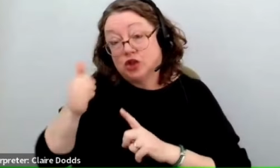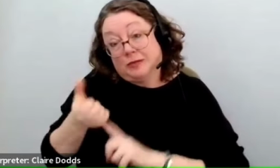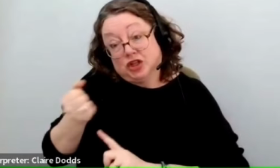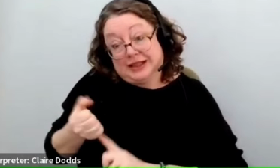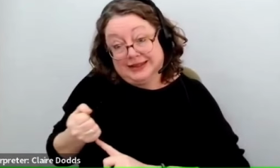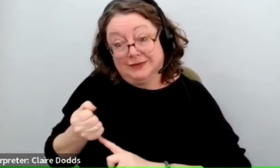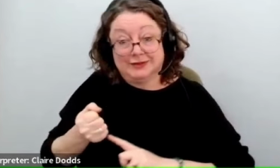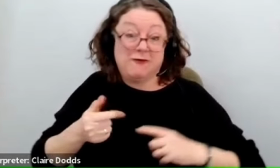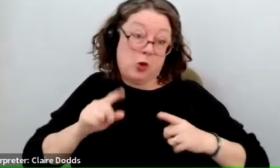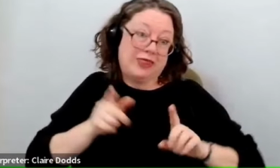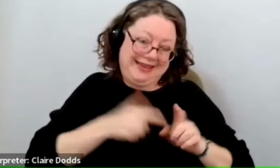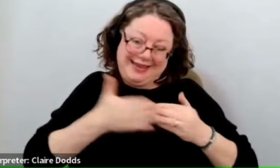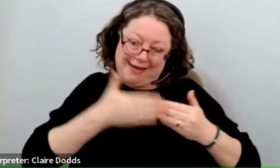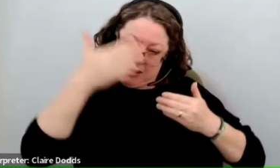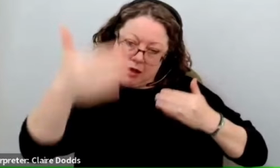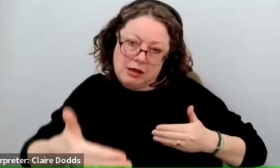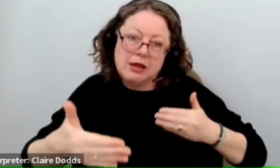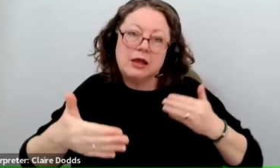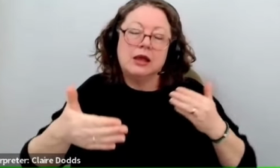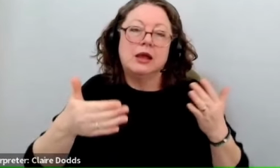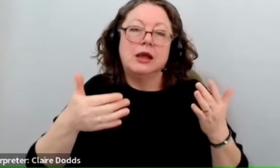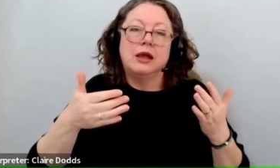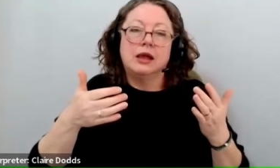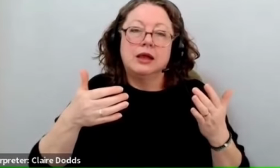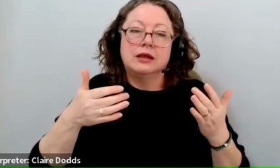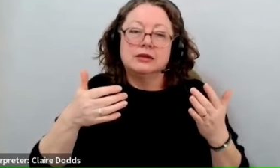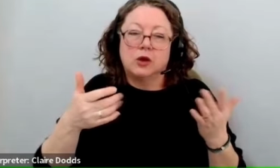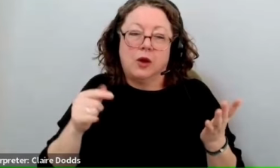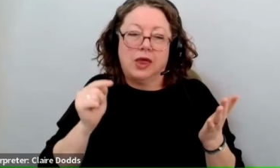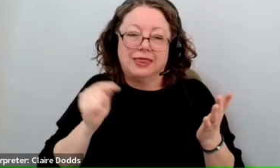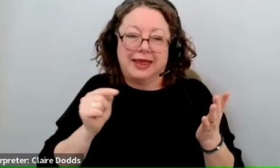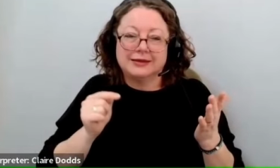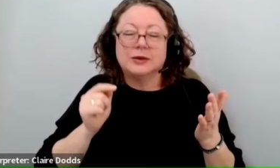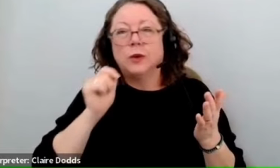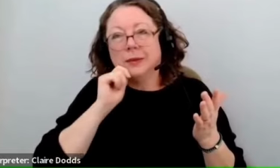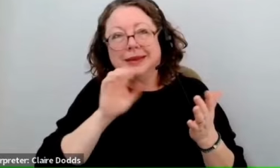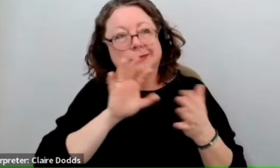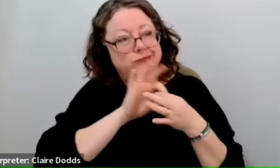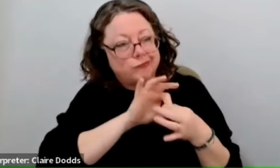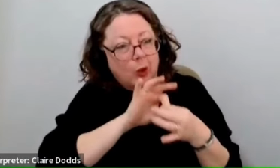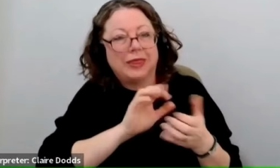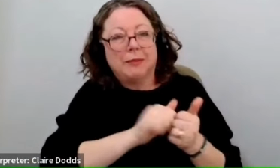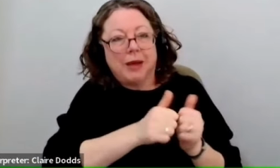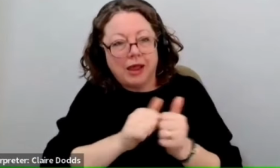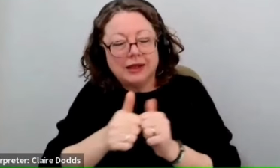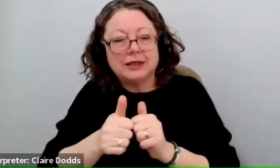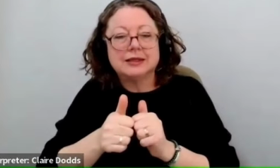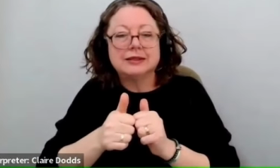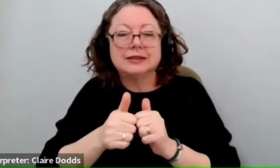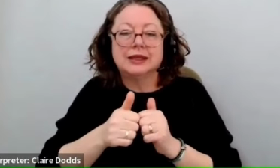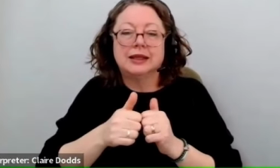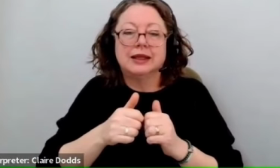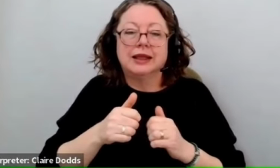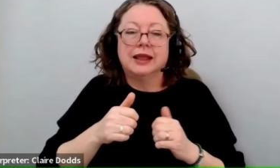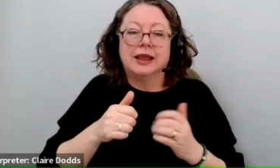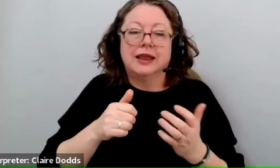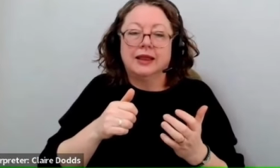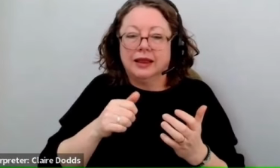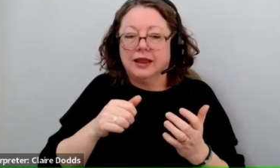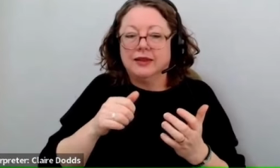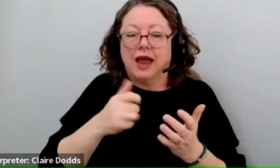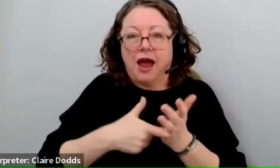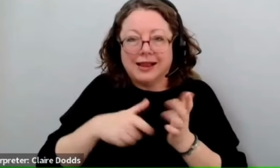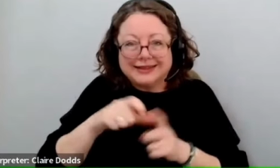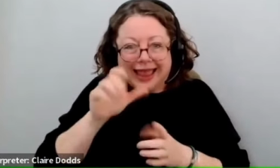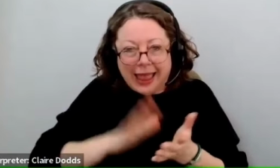then informing our SMART objectives for the entire year. So essentially it will be co-created with partners, our